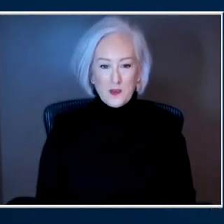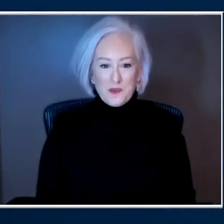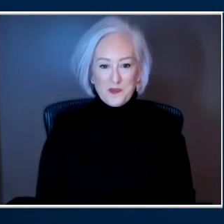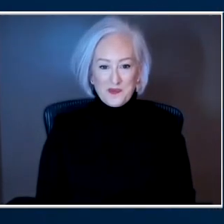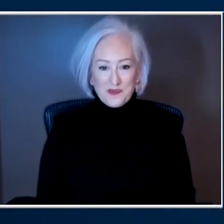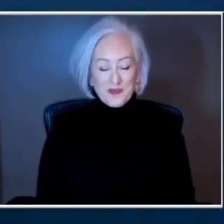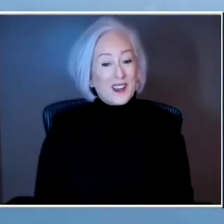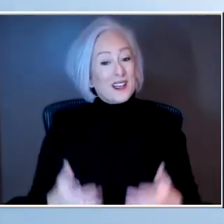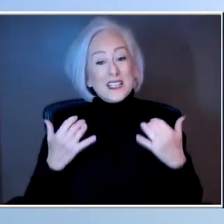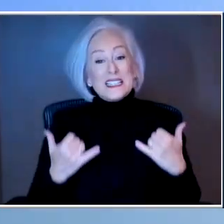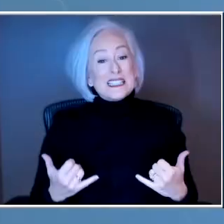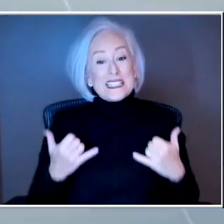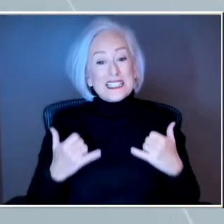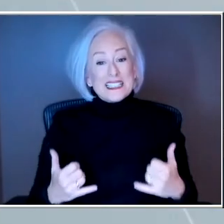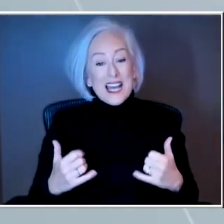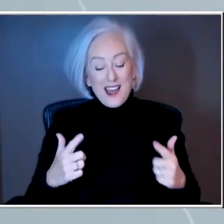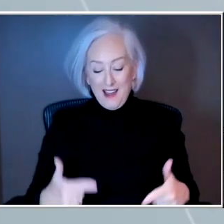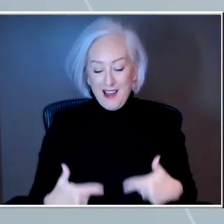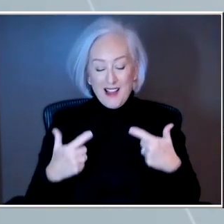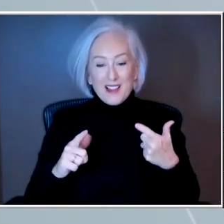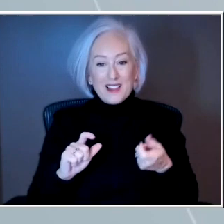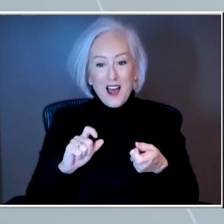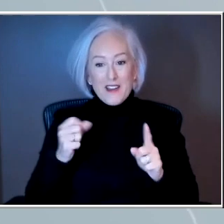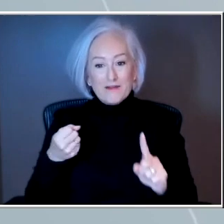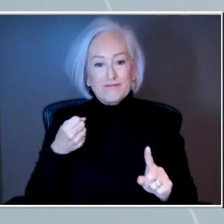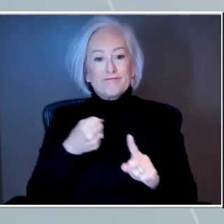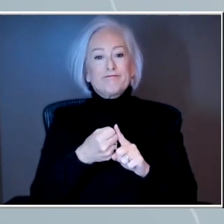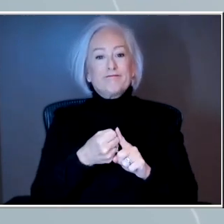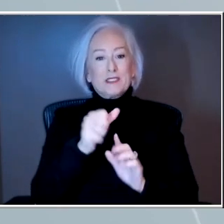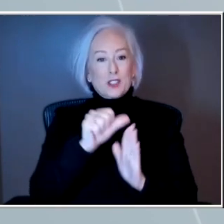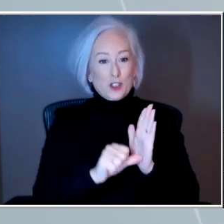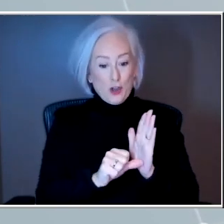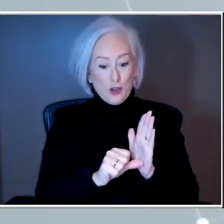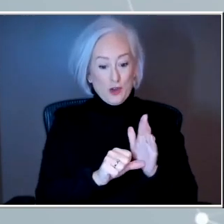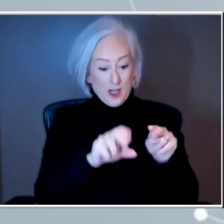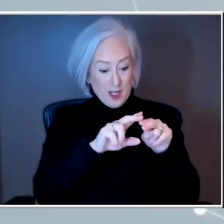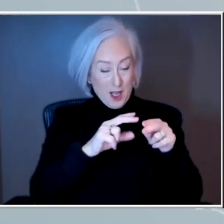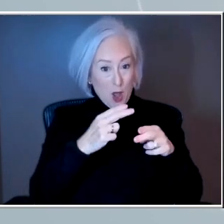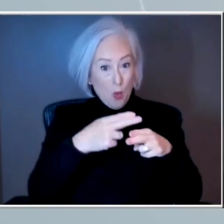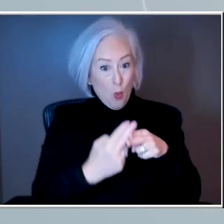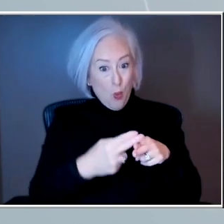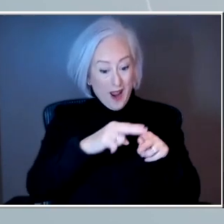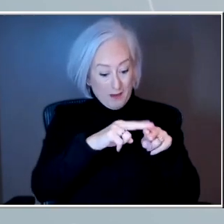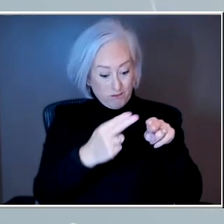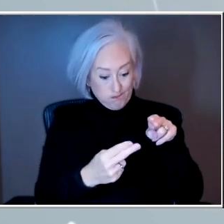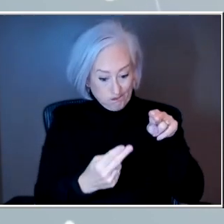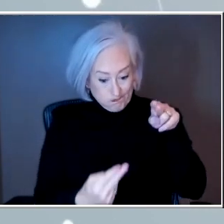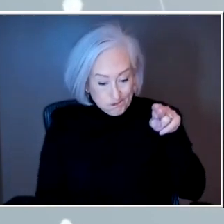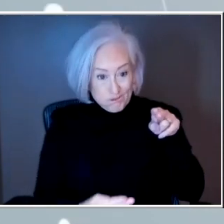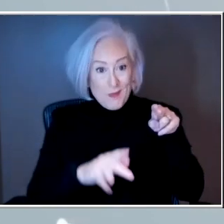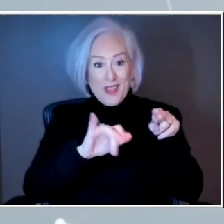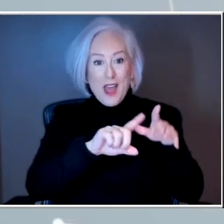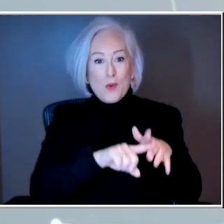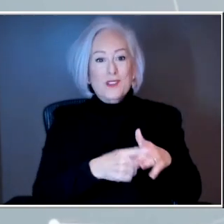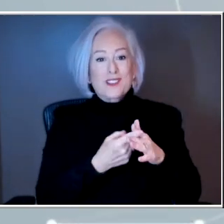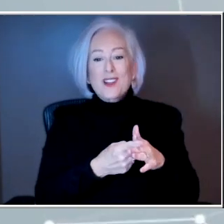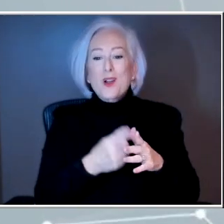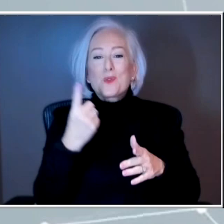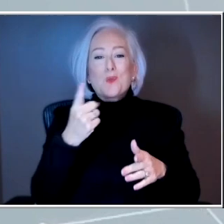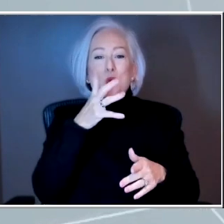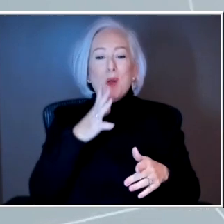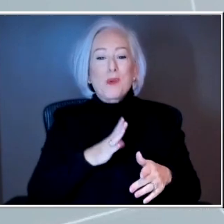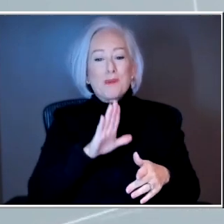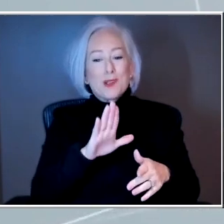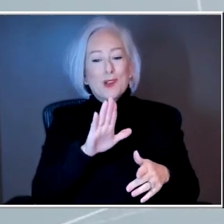Coming up today, life-changing surgeries. Losing weight was just the start of one woman's journey to a better life. We explain the pain